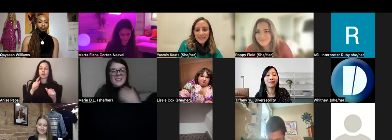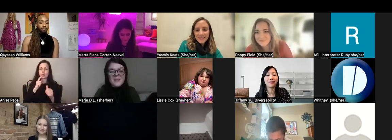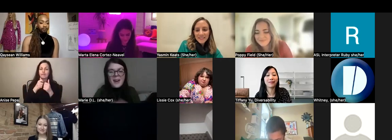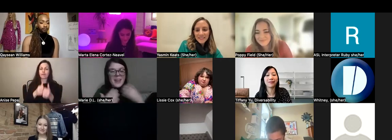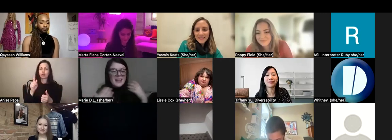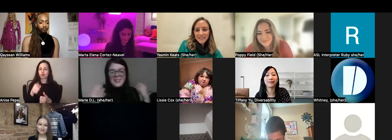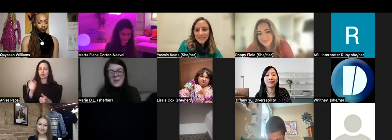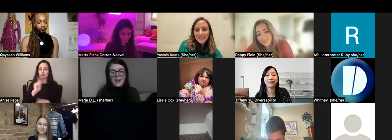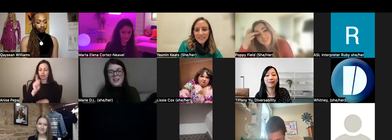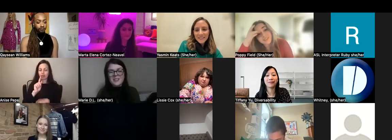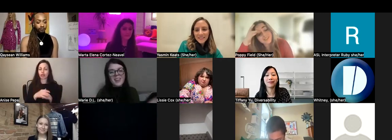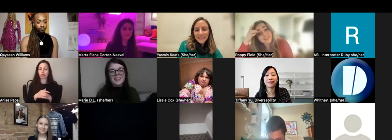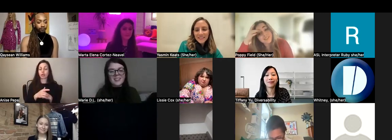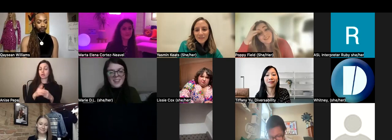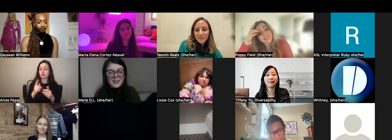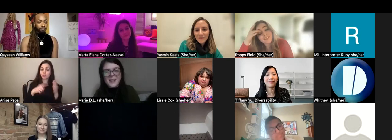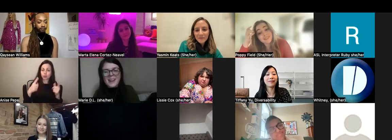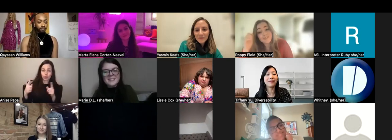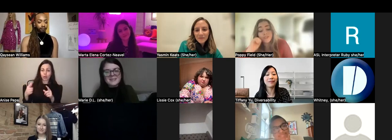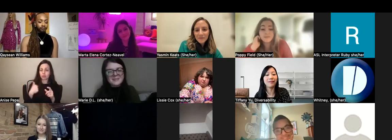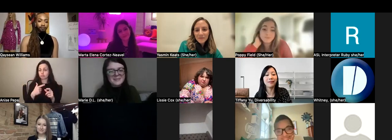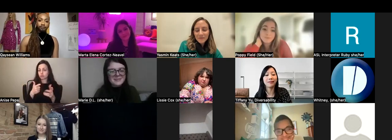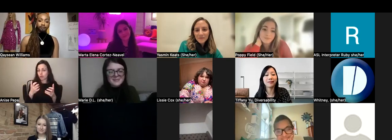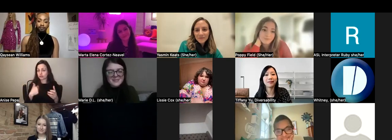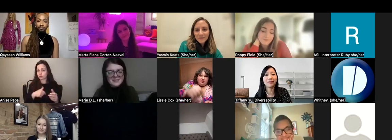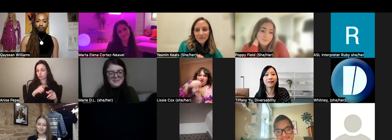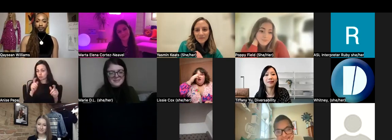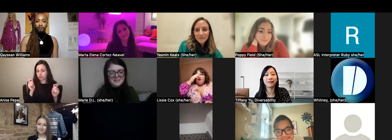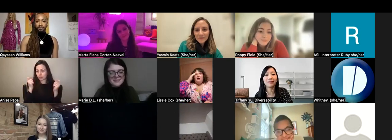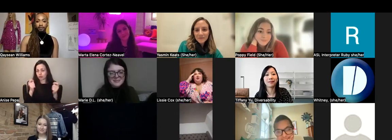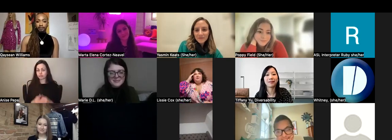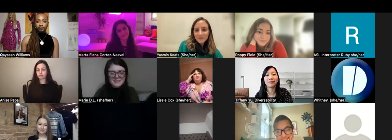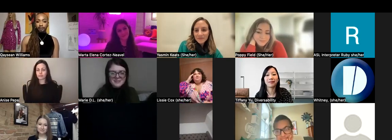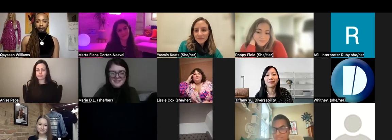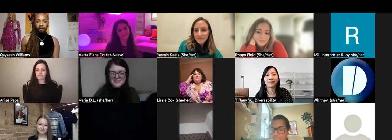Do you have anything going on you'd like us to celebrate?